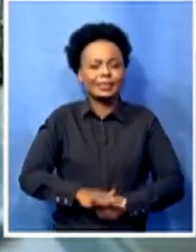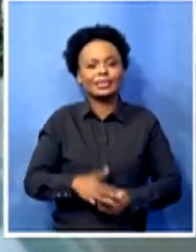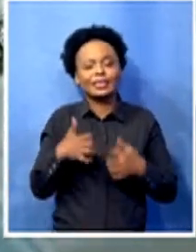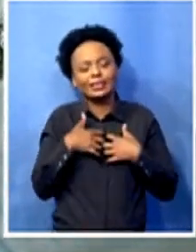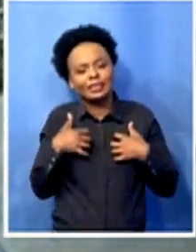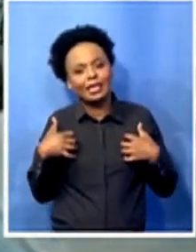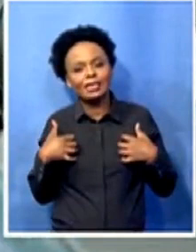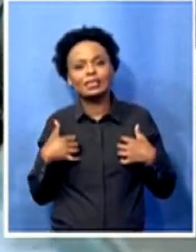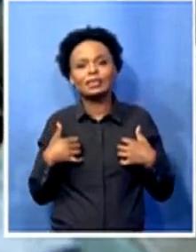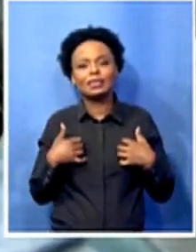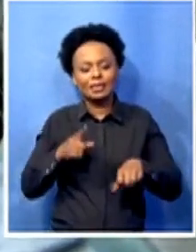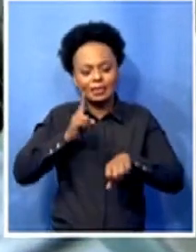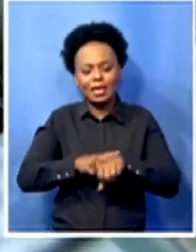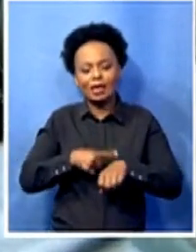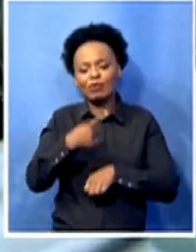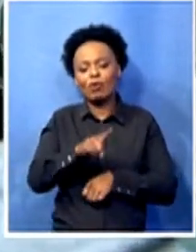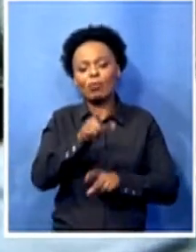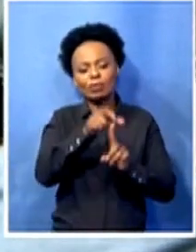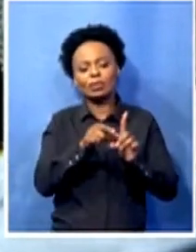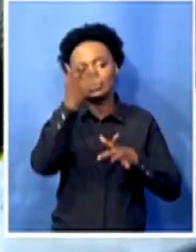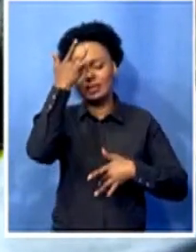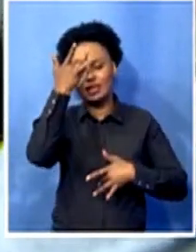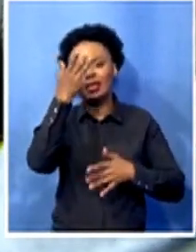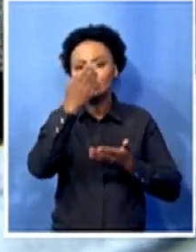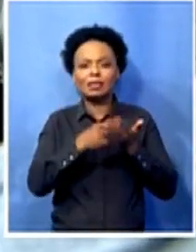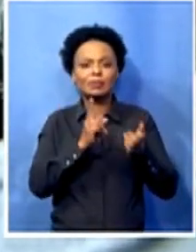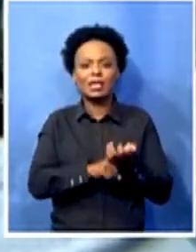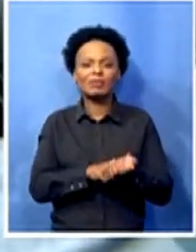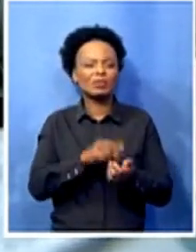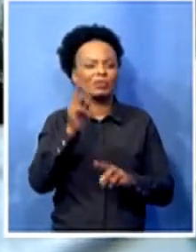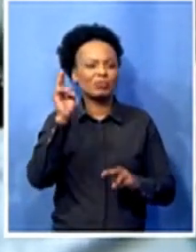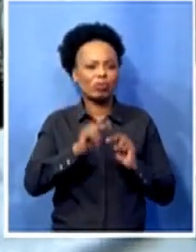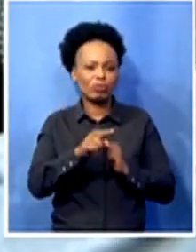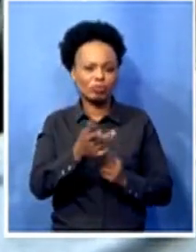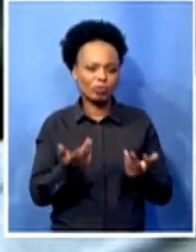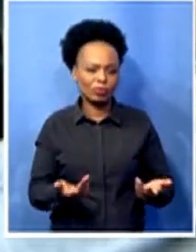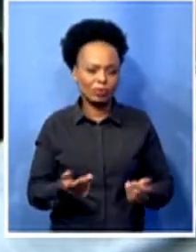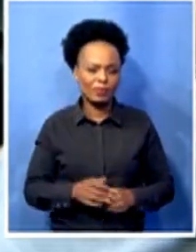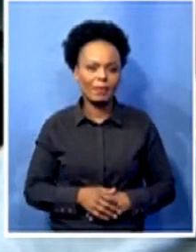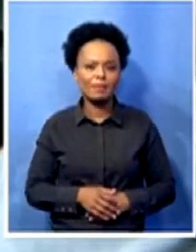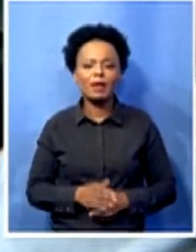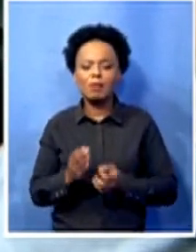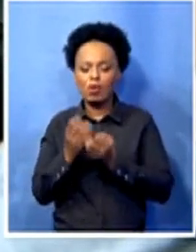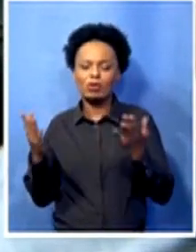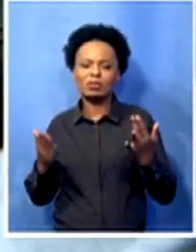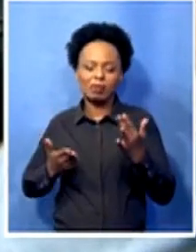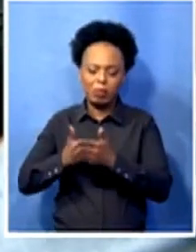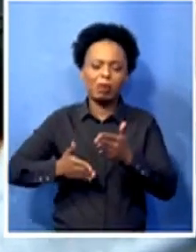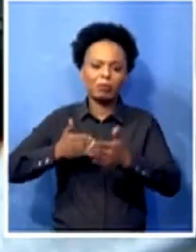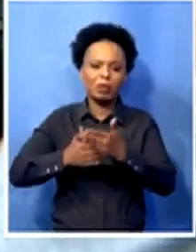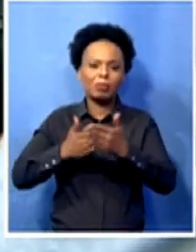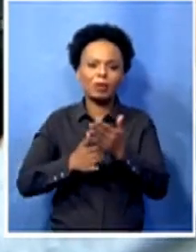attitudes remains a major barrier to patients accessing to healthcare. Less than half,